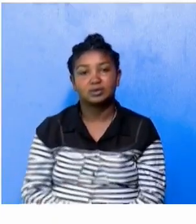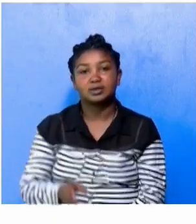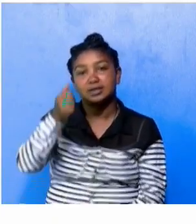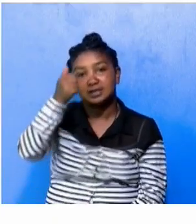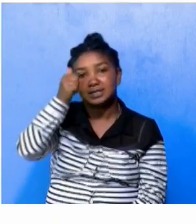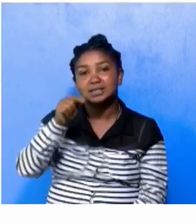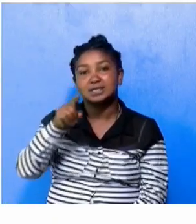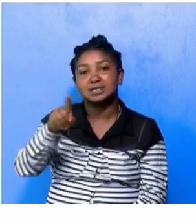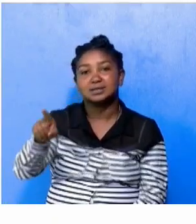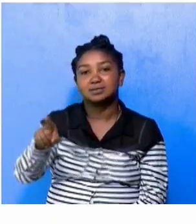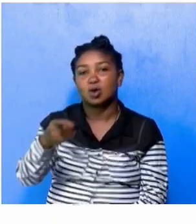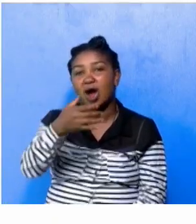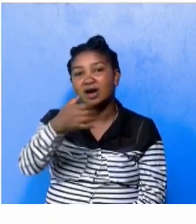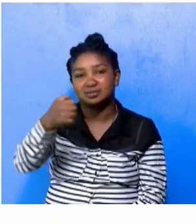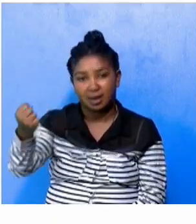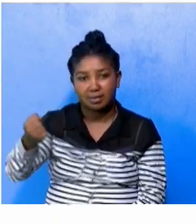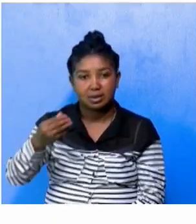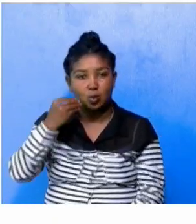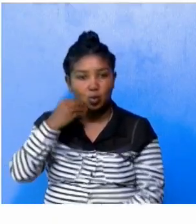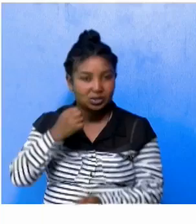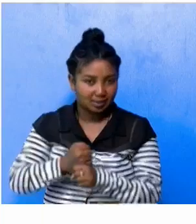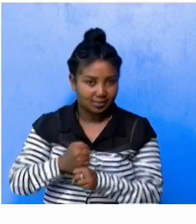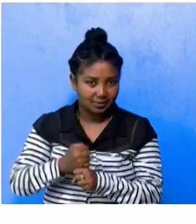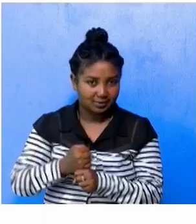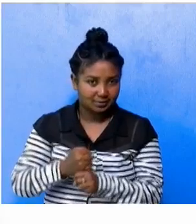his assignment.